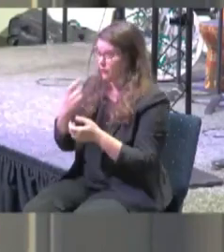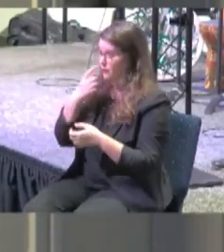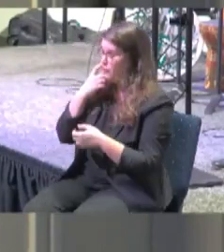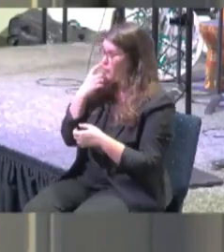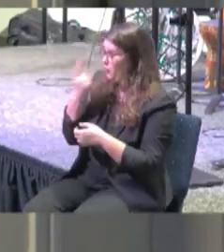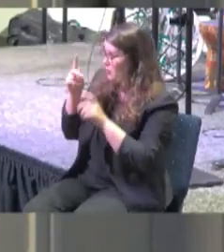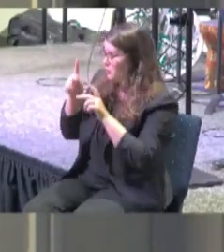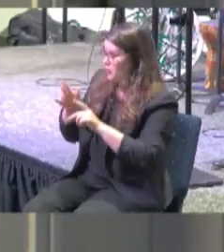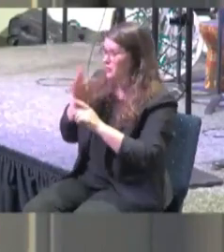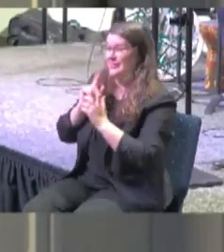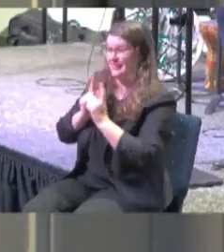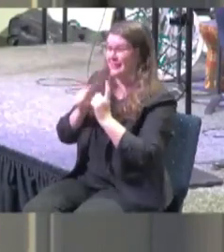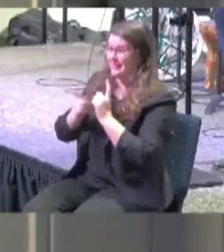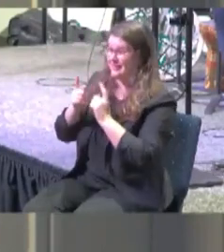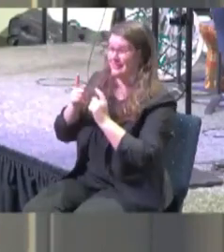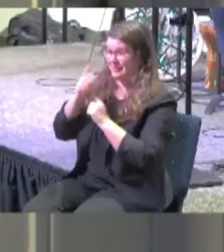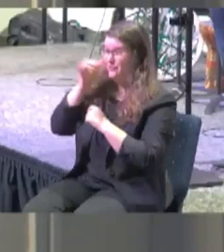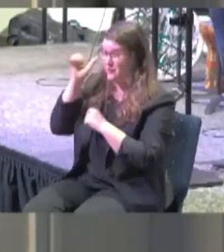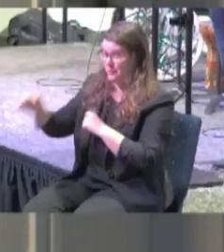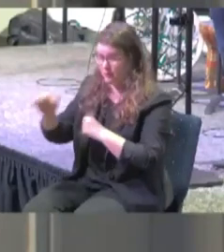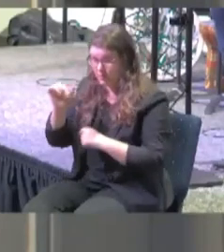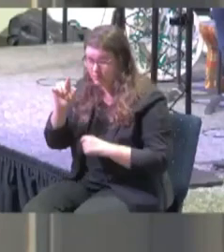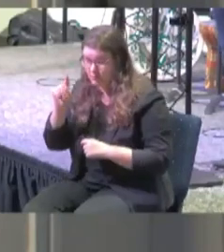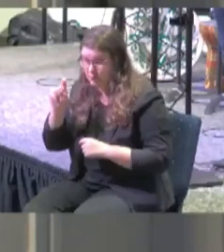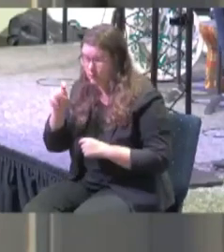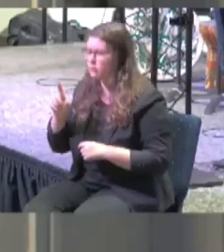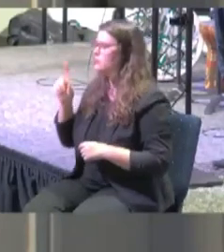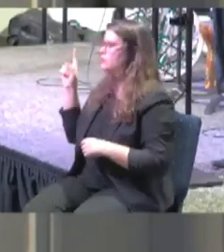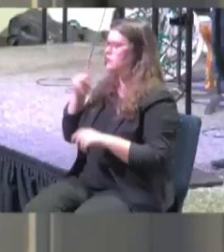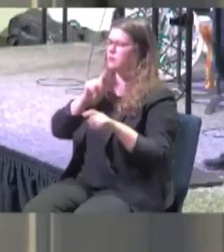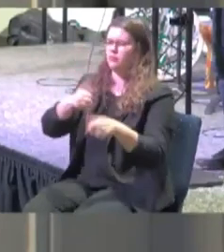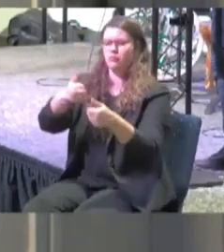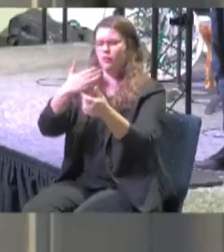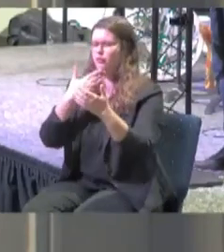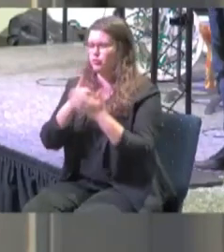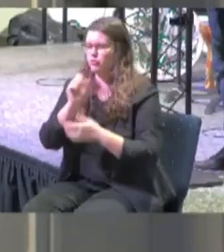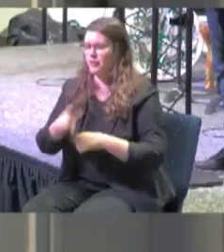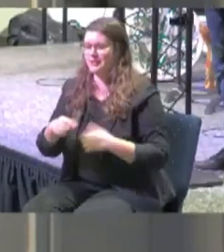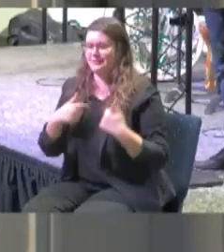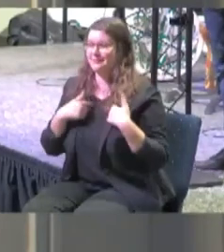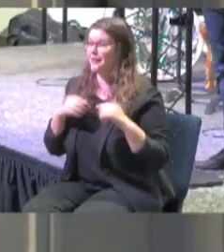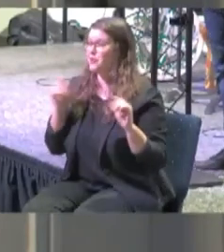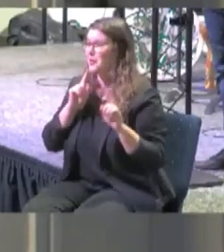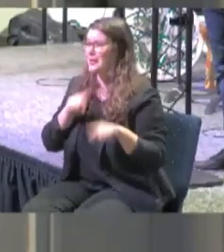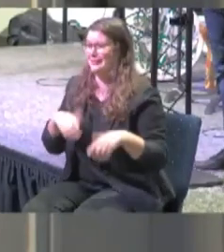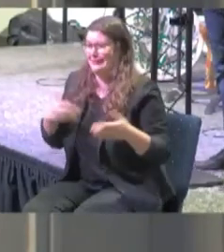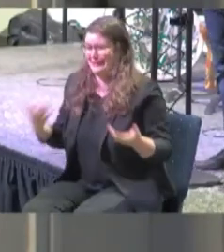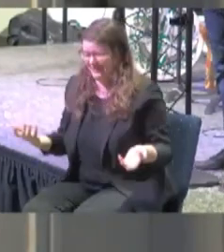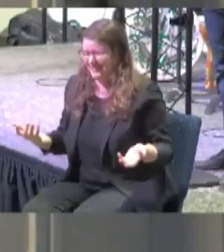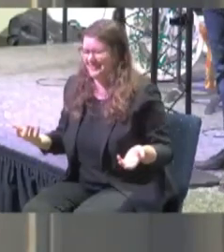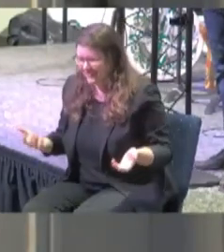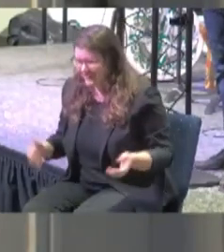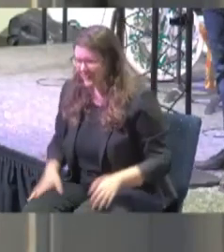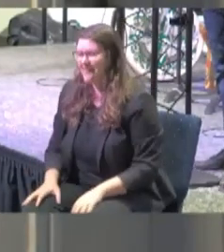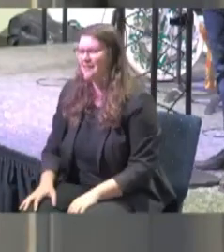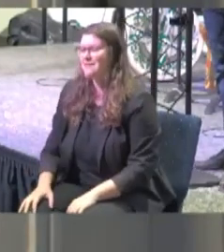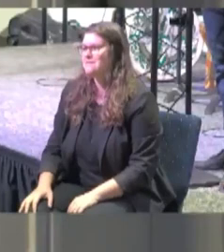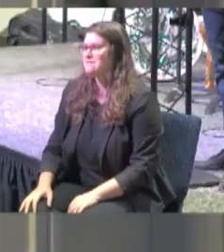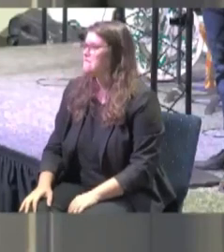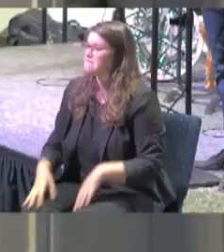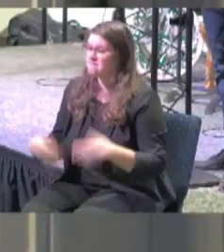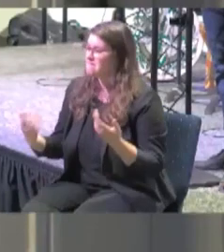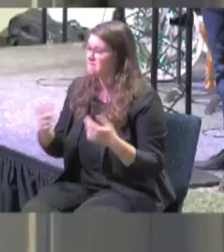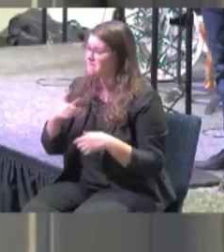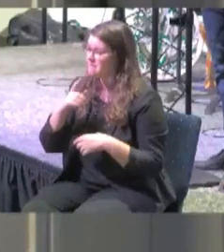process? Yeah, absolutely. Excellent question. I don't think there's any answer, though, I'm afraid. The reality is